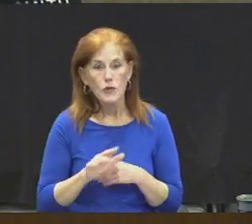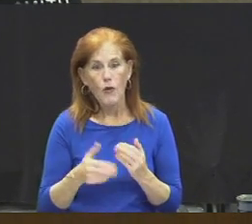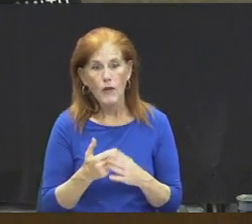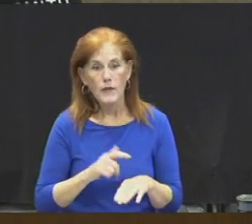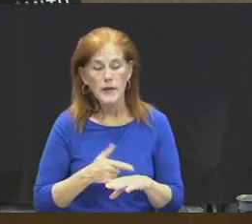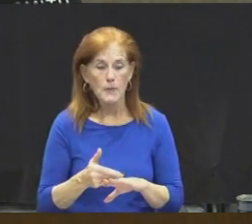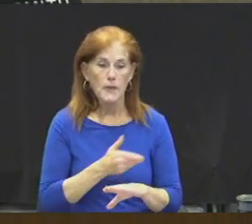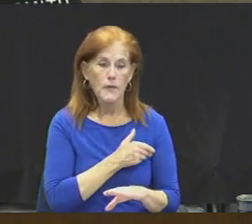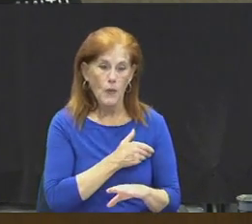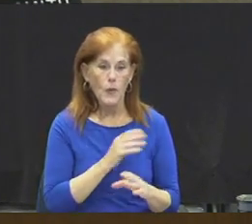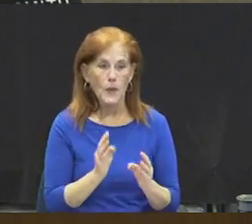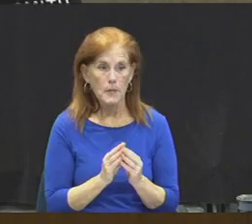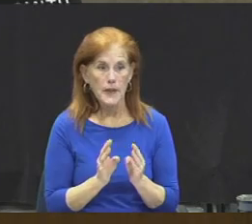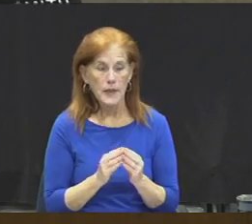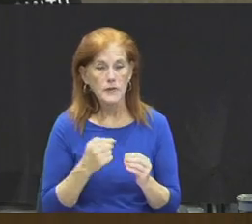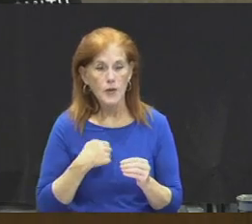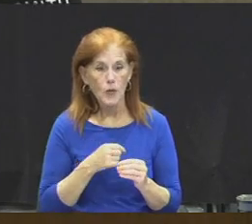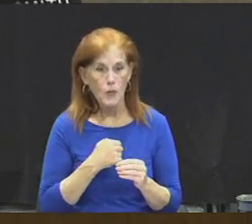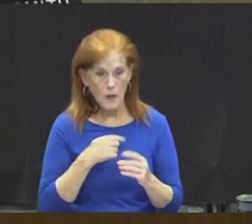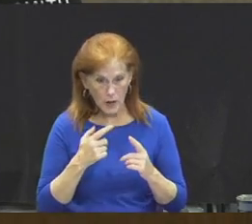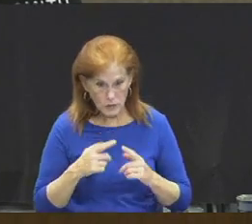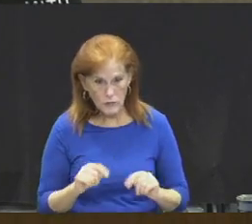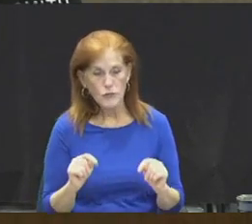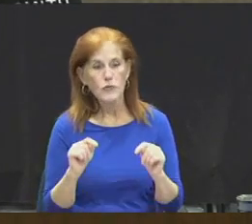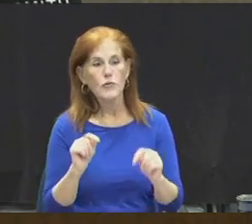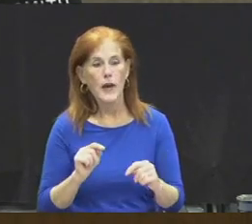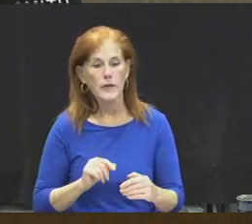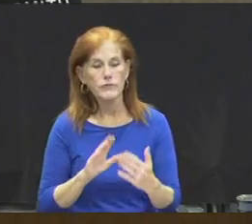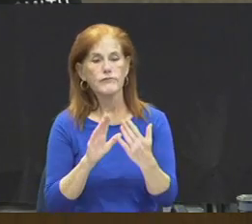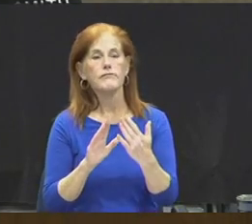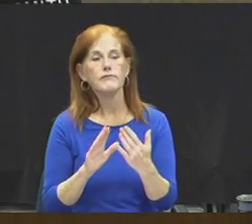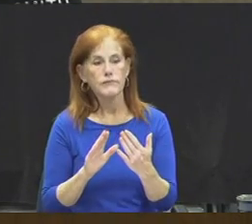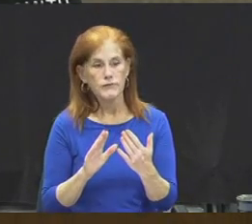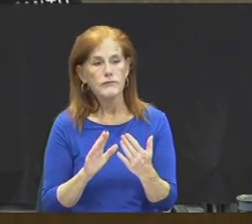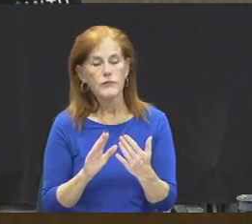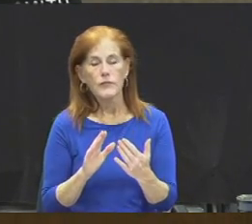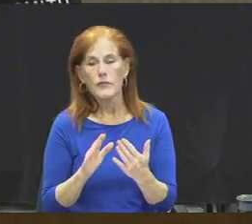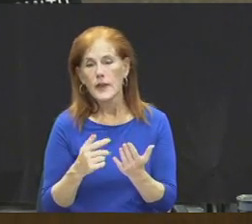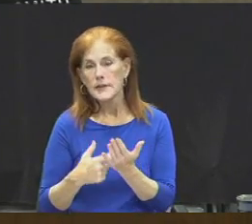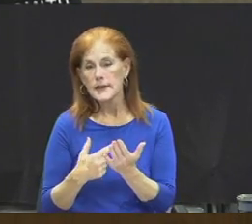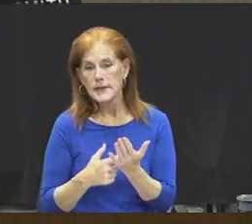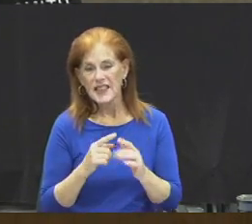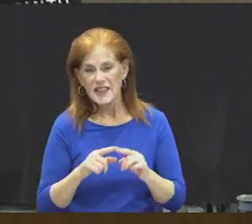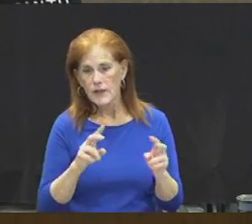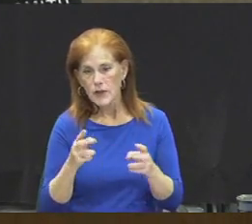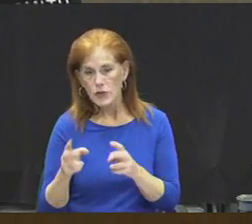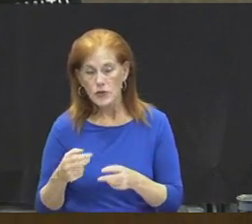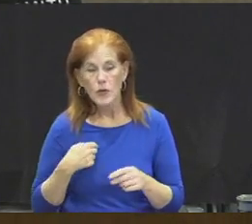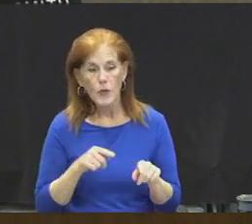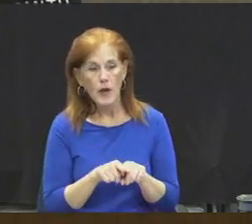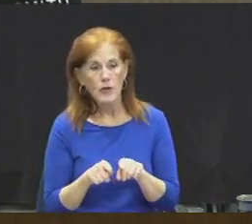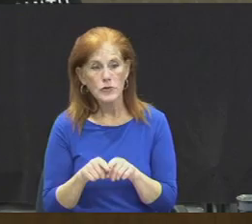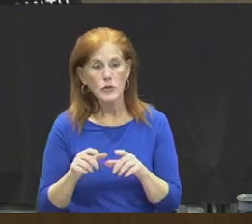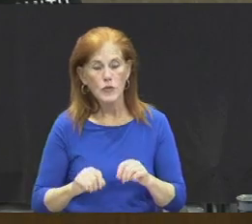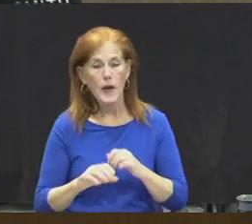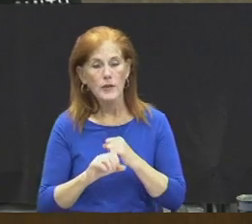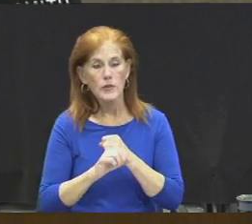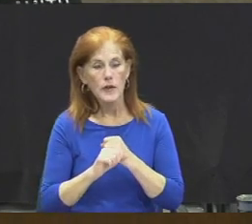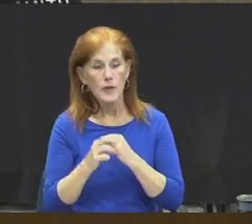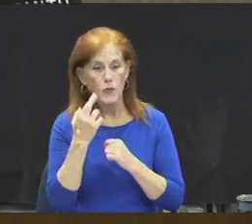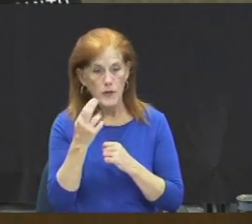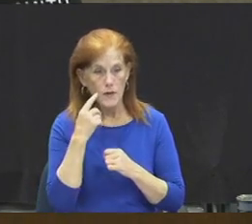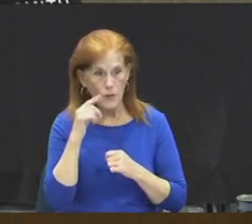So we're on it, to say the least. We also work to publicize the